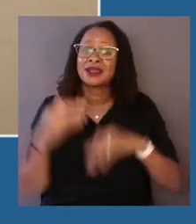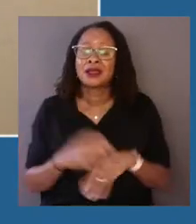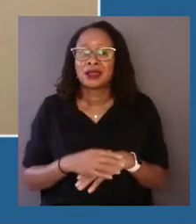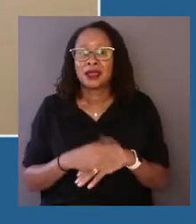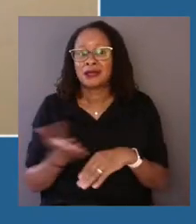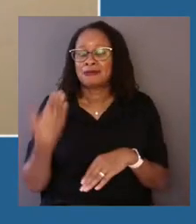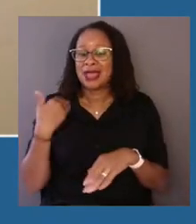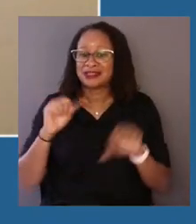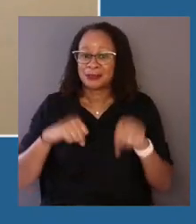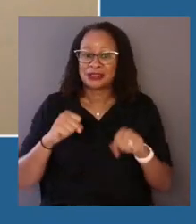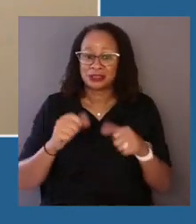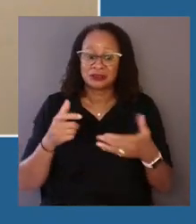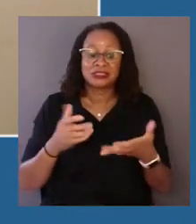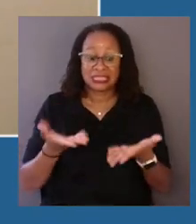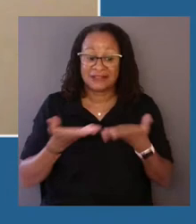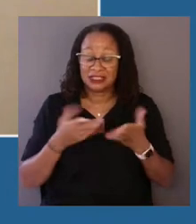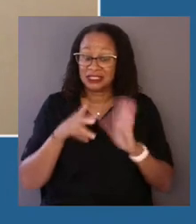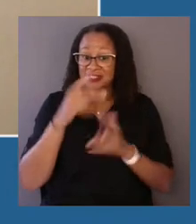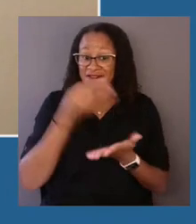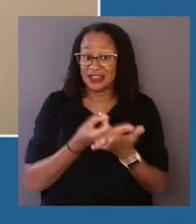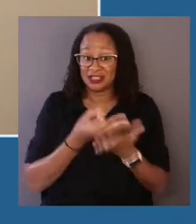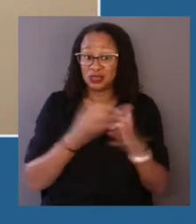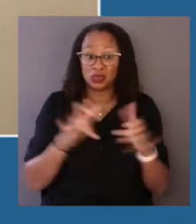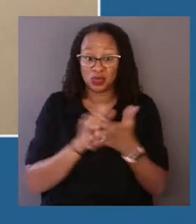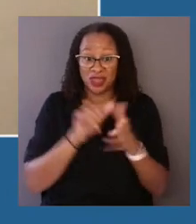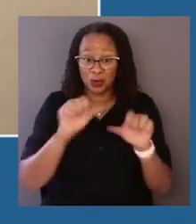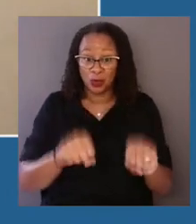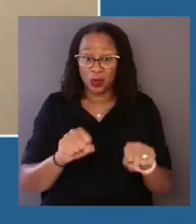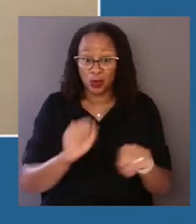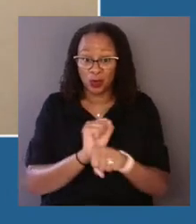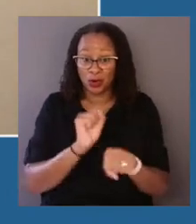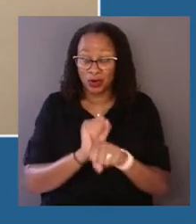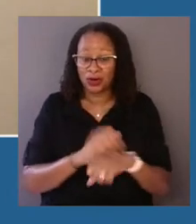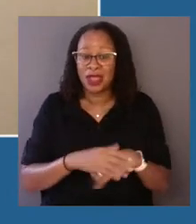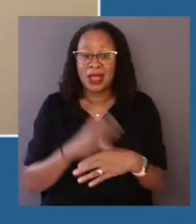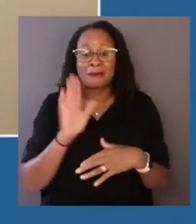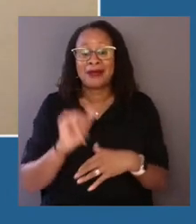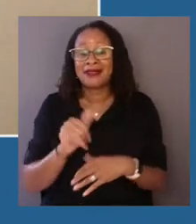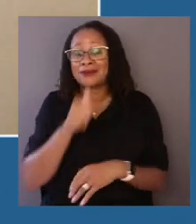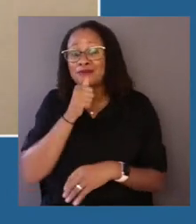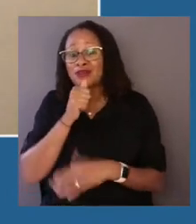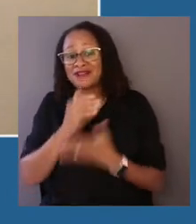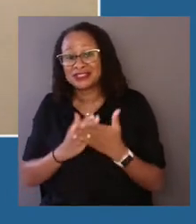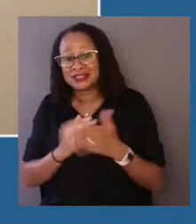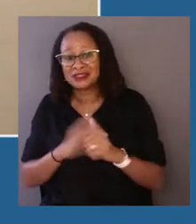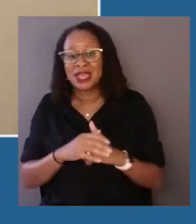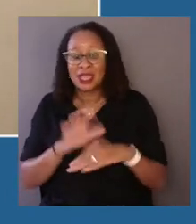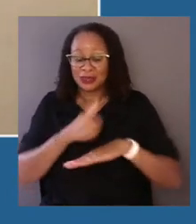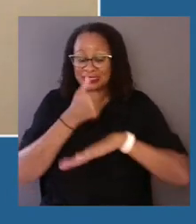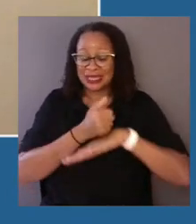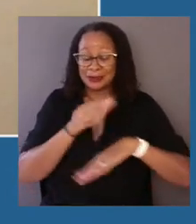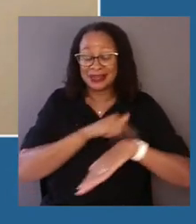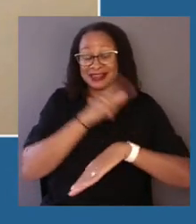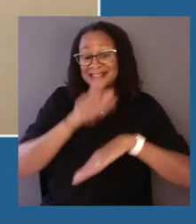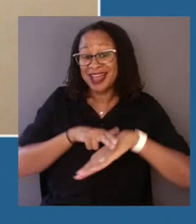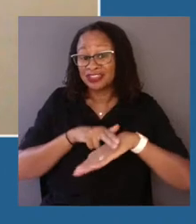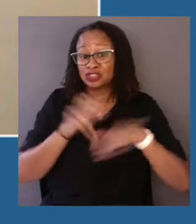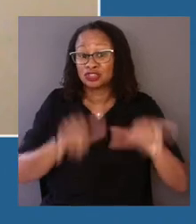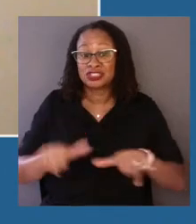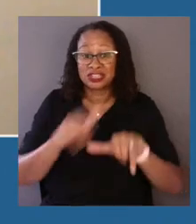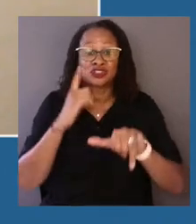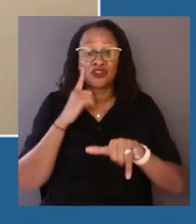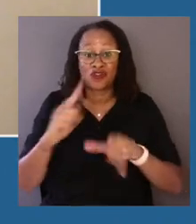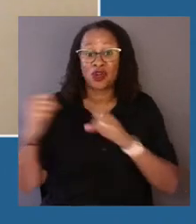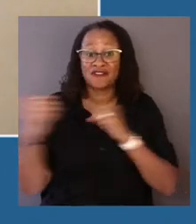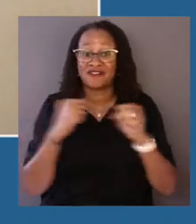that we need to get that work done by the private sector. And we're setting a national standard for fighting climate change, right? We're on the path